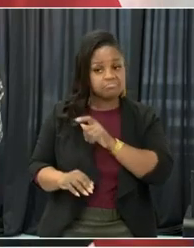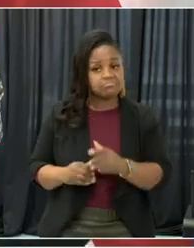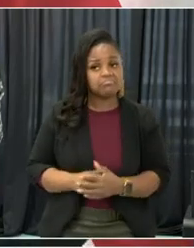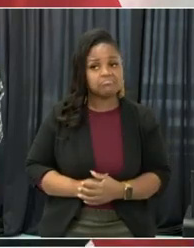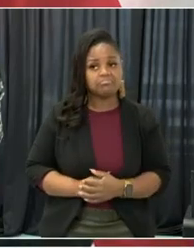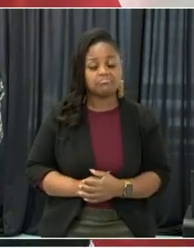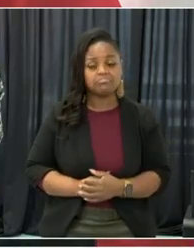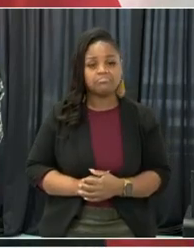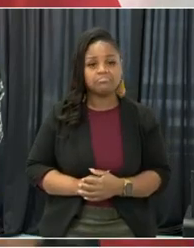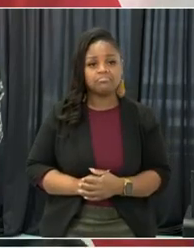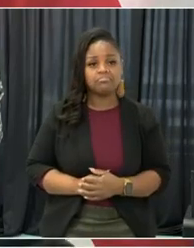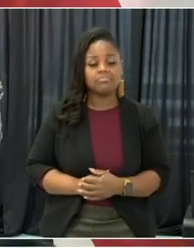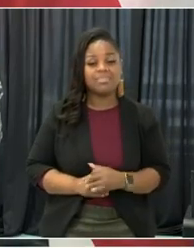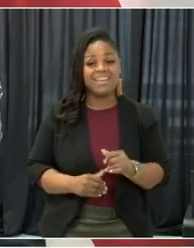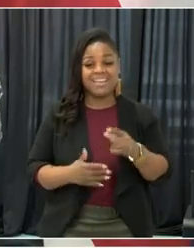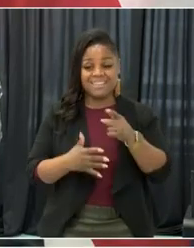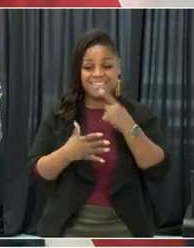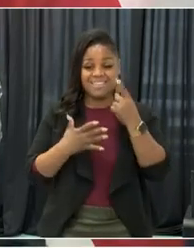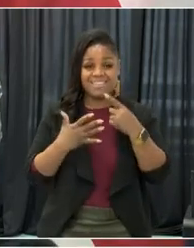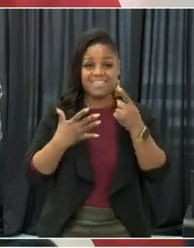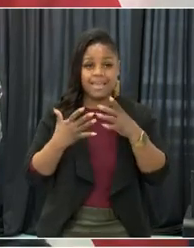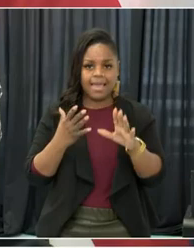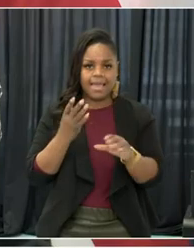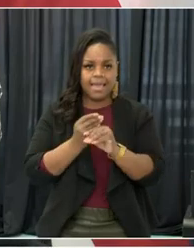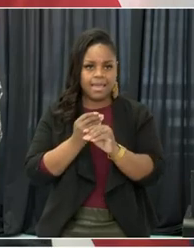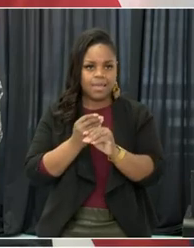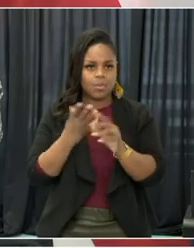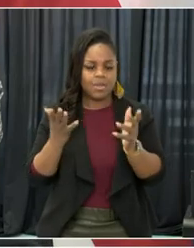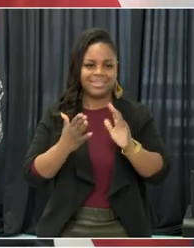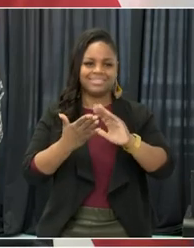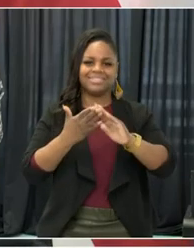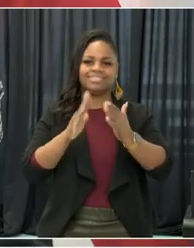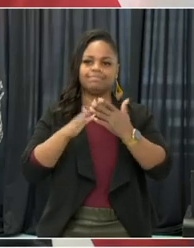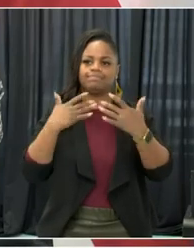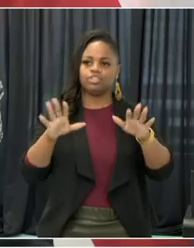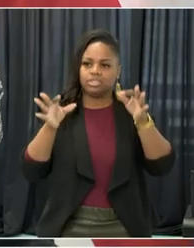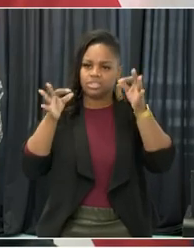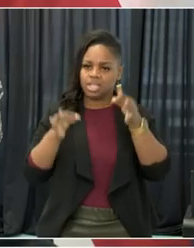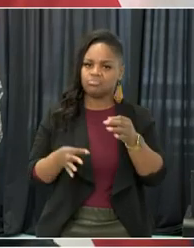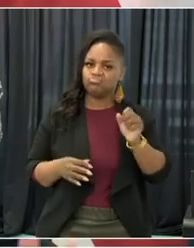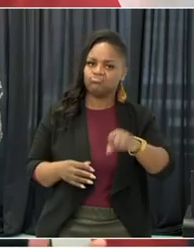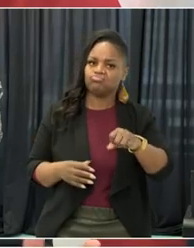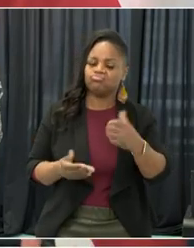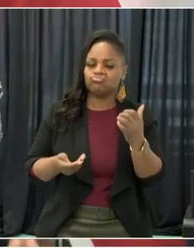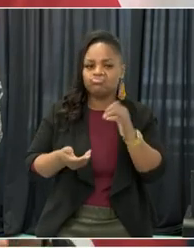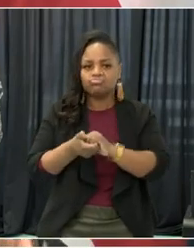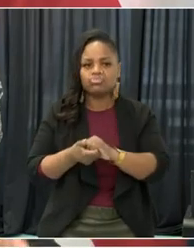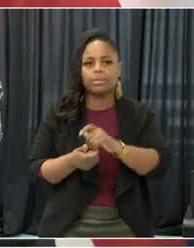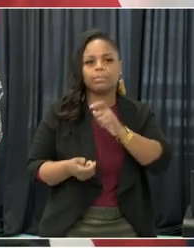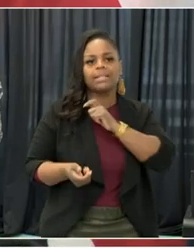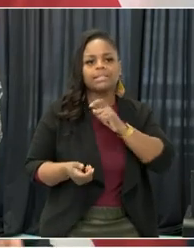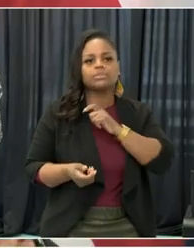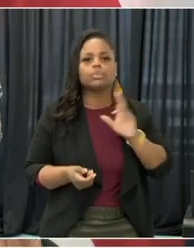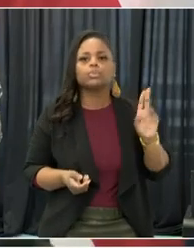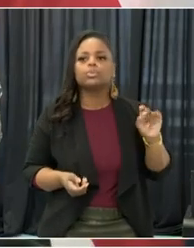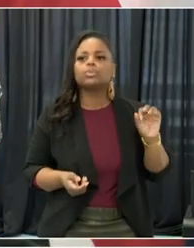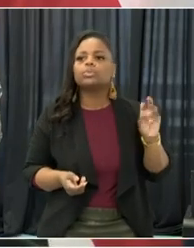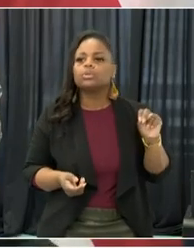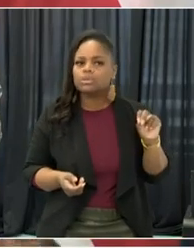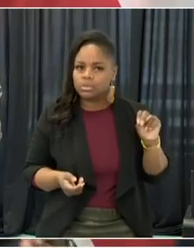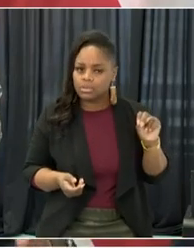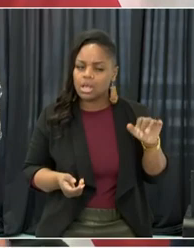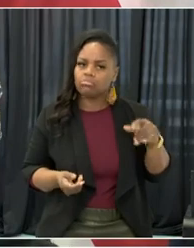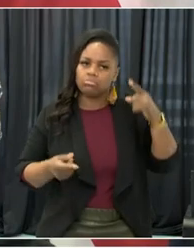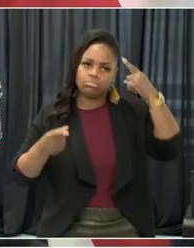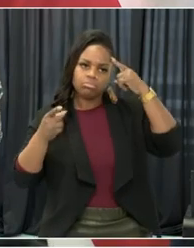all of that, the city reached an agreement with the police union in terms of having a pay raise,